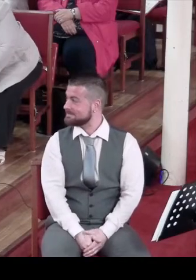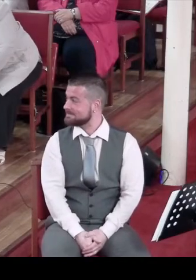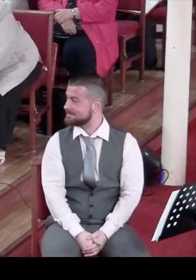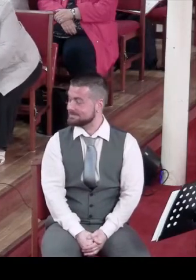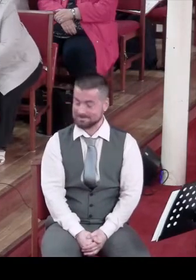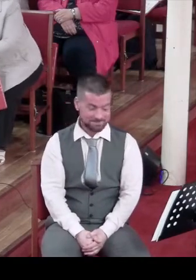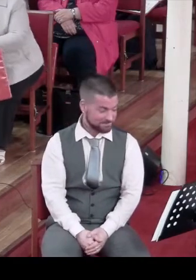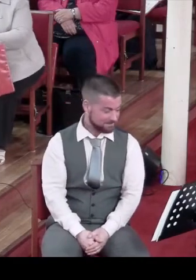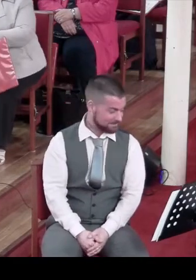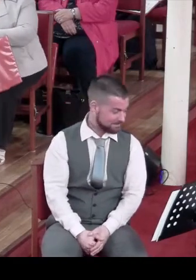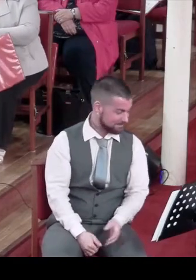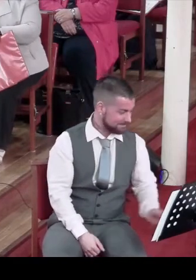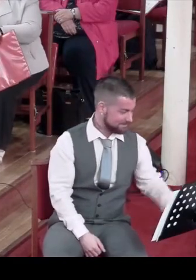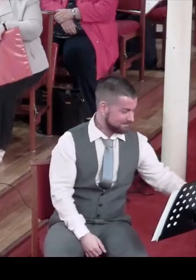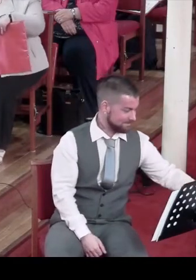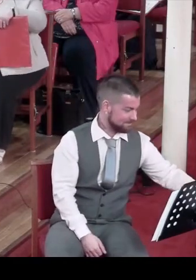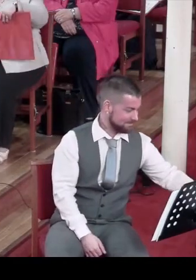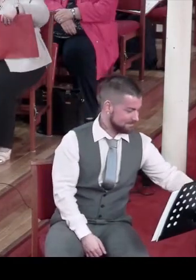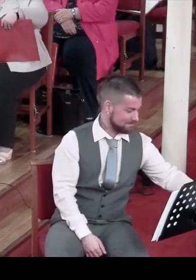Okie dokie, Margaret.